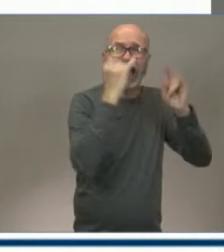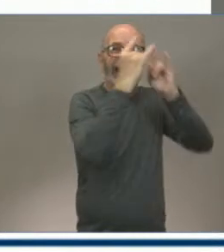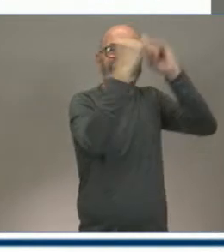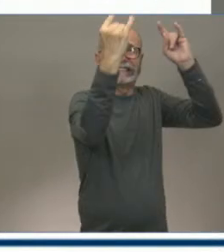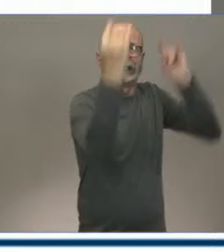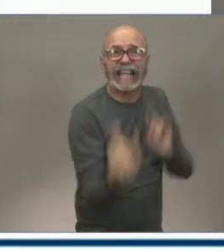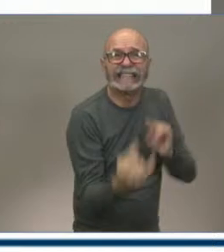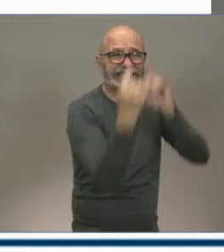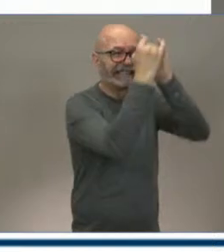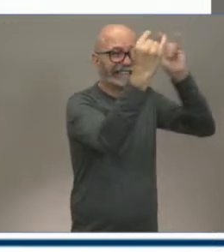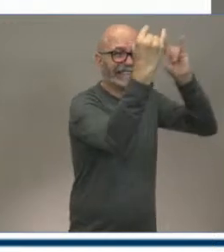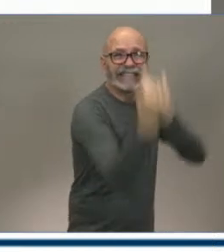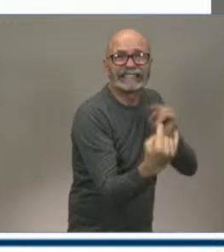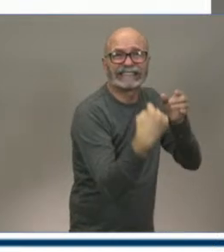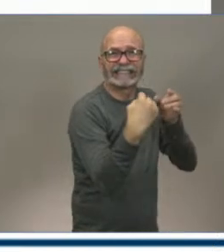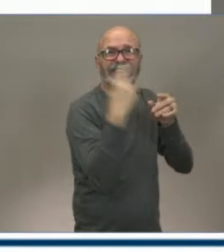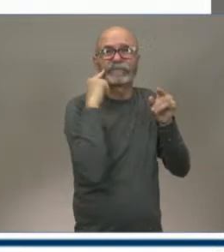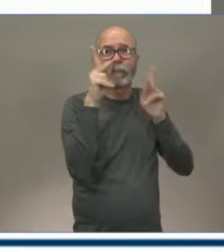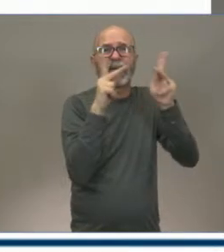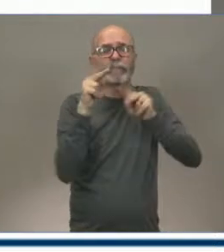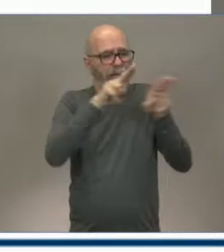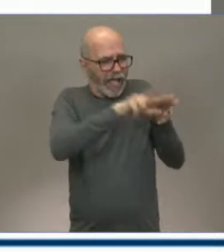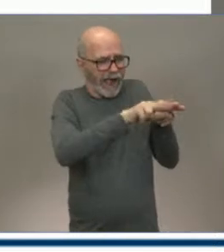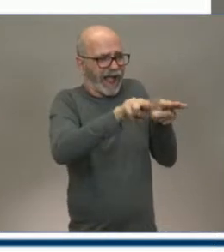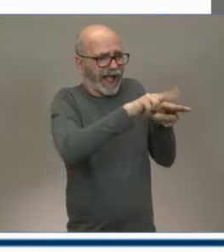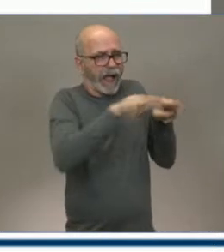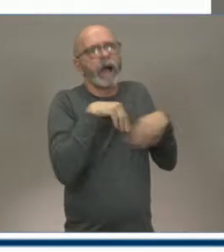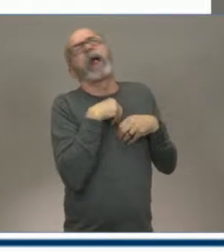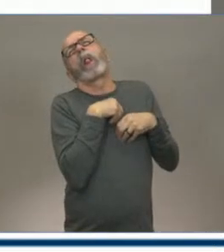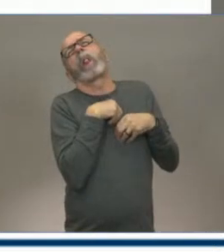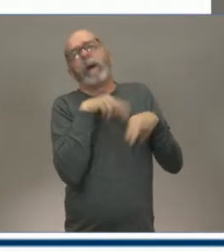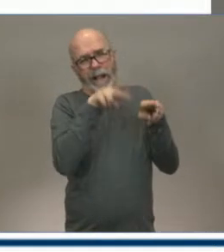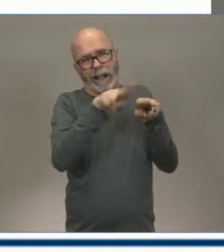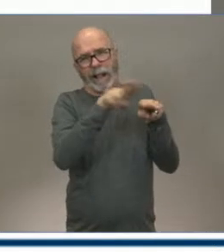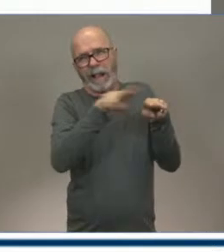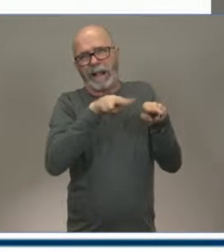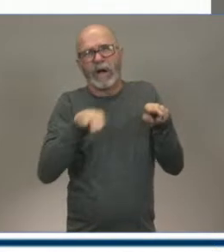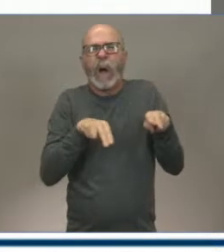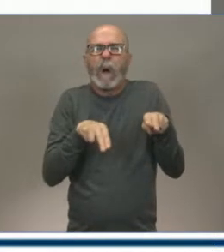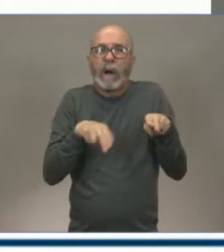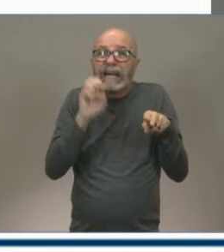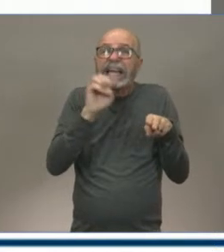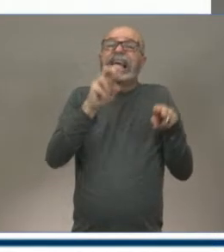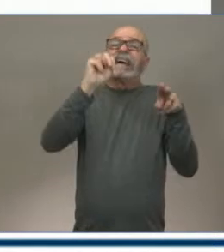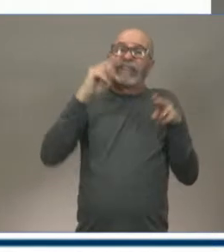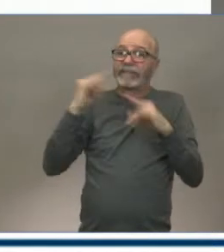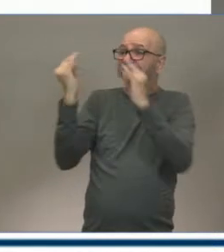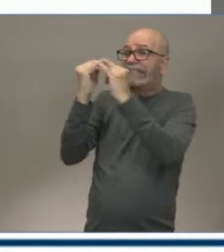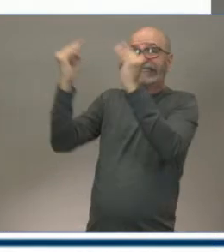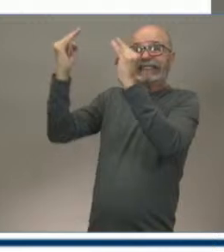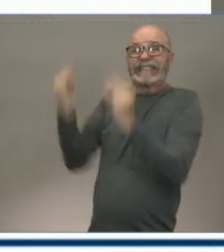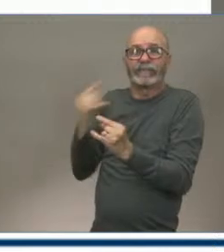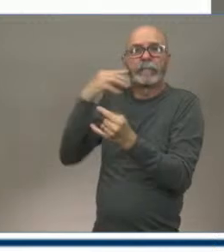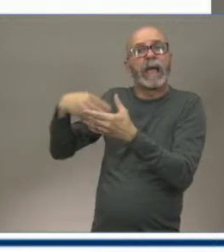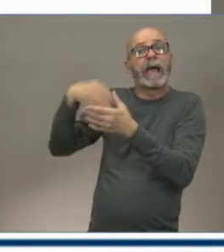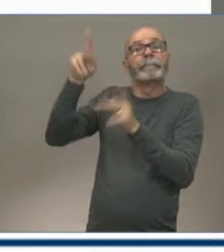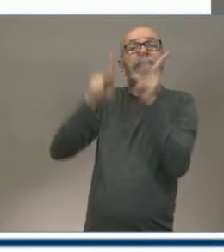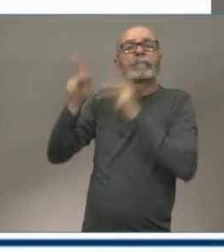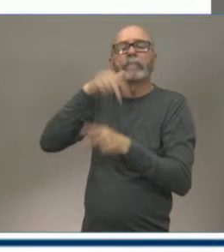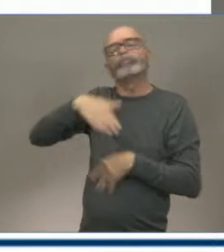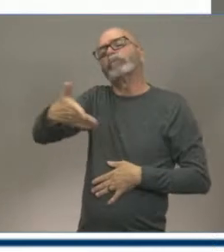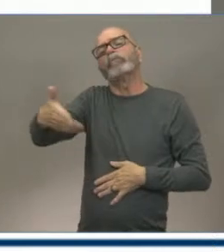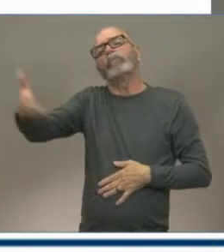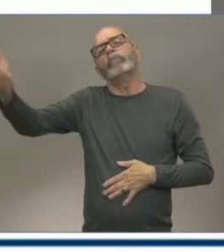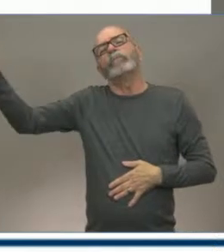morgues, and they're planning for things to get worse, not better. We cannot take COVID-19 lightly. If we allow